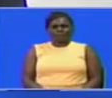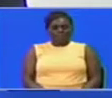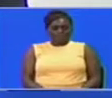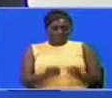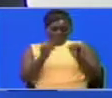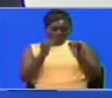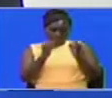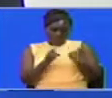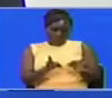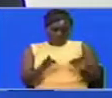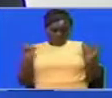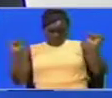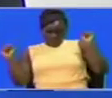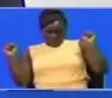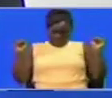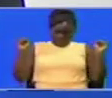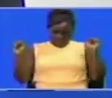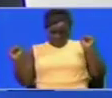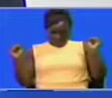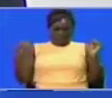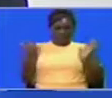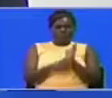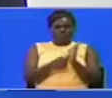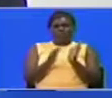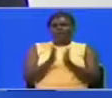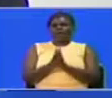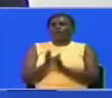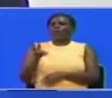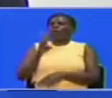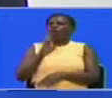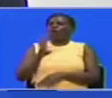everything. If it is about pasture and water,